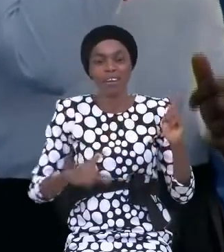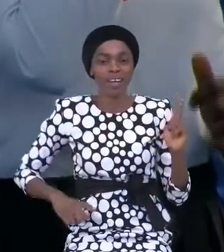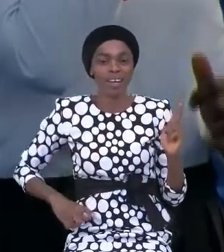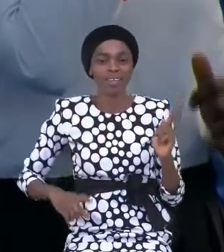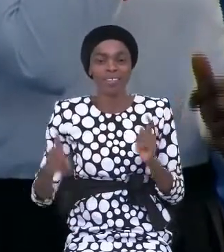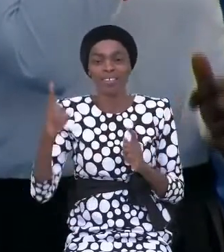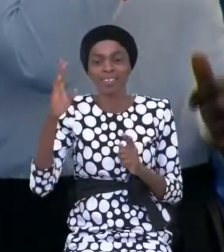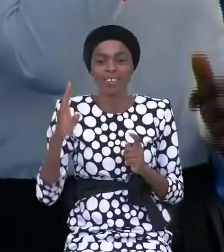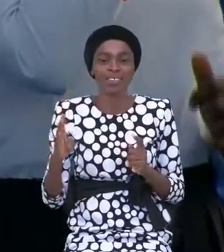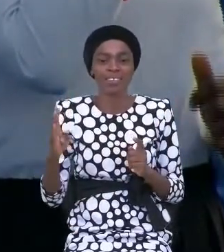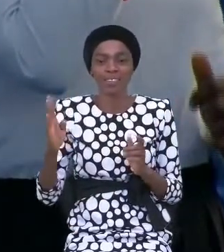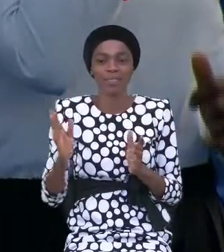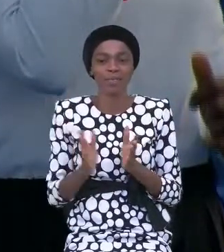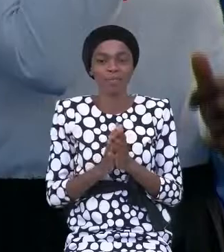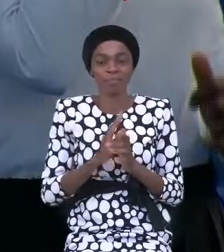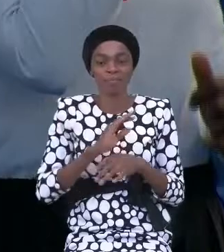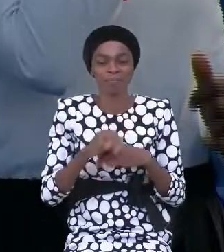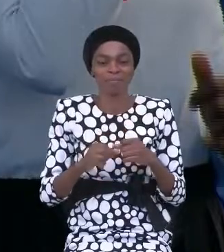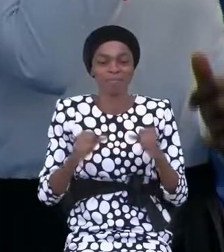Lord.